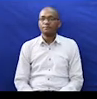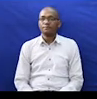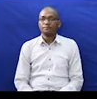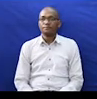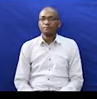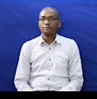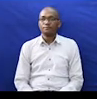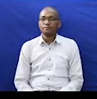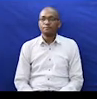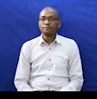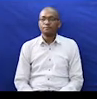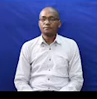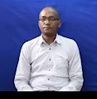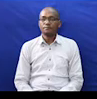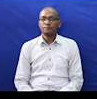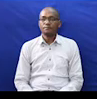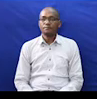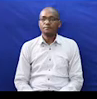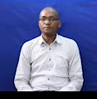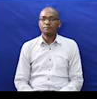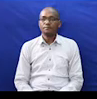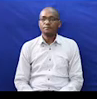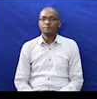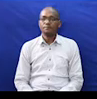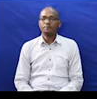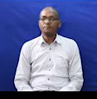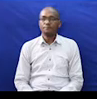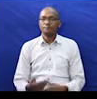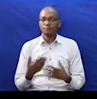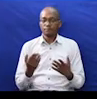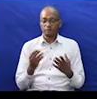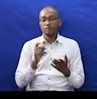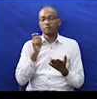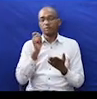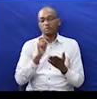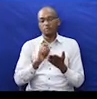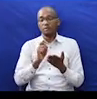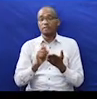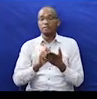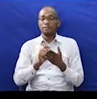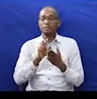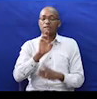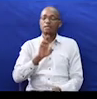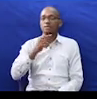written as tan A. So this is ratio number 1.